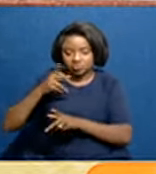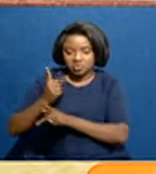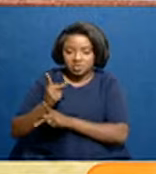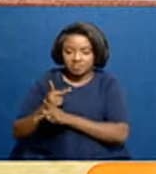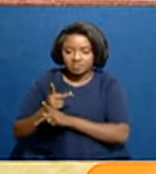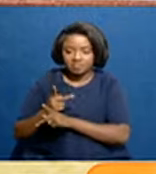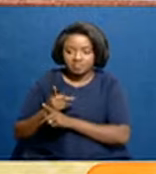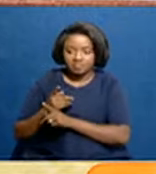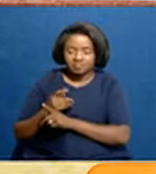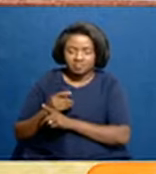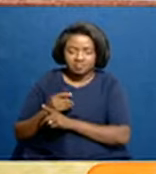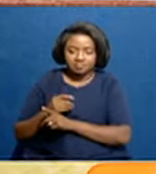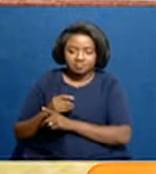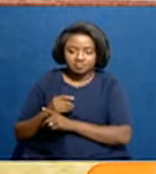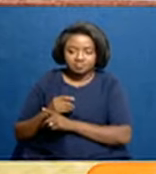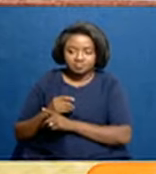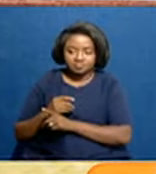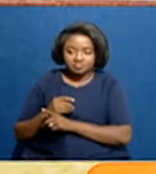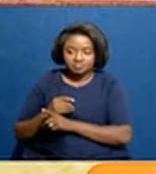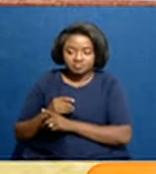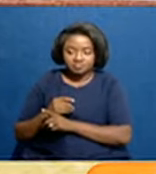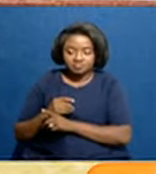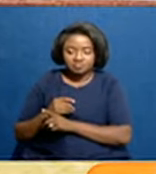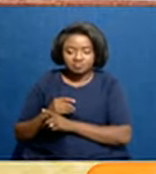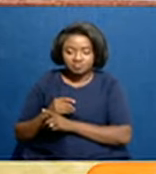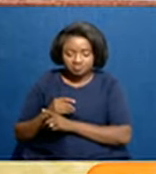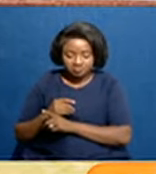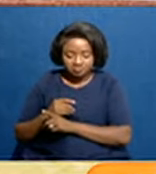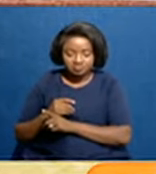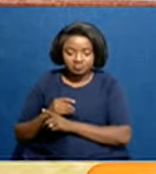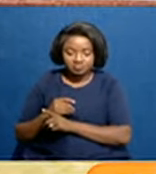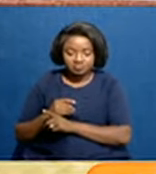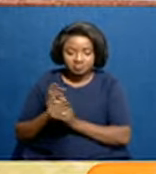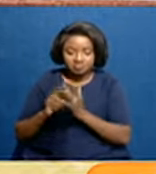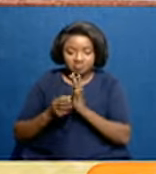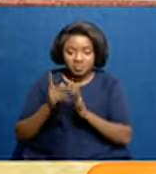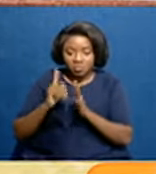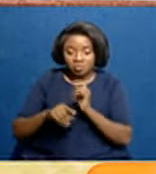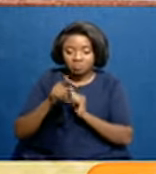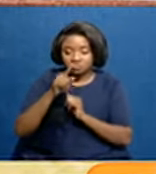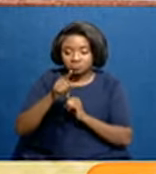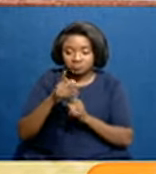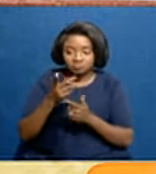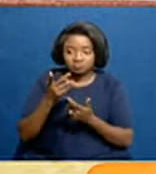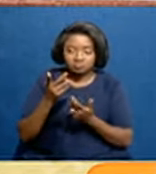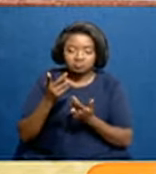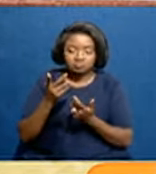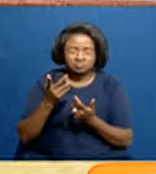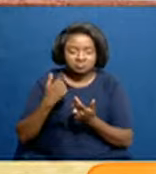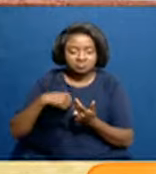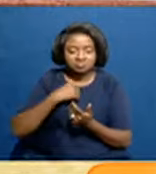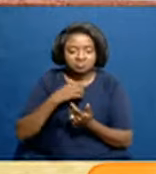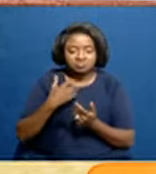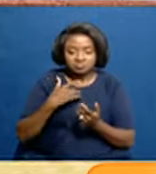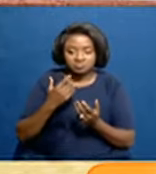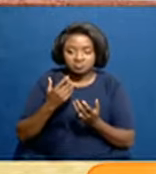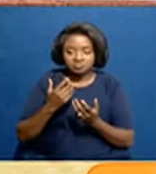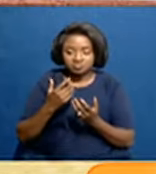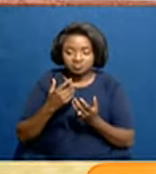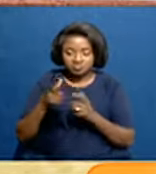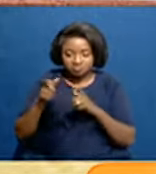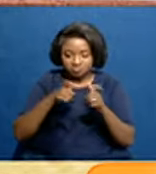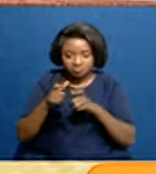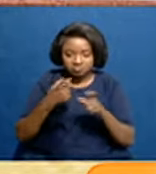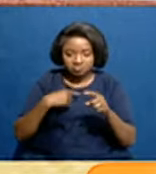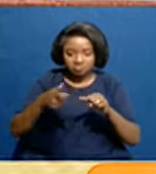30%. So it's or the 1/3. Right. So it's either you gross it up. So for example, we had to gross up. We had to